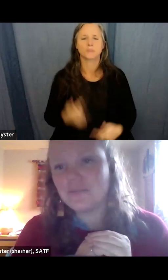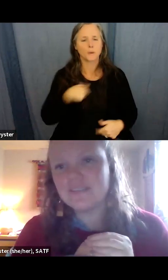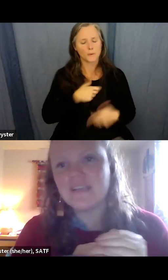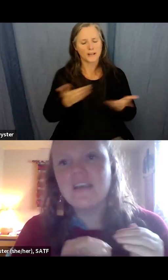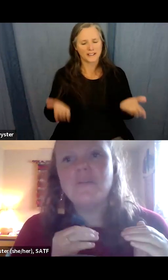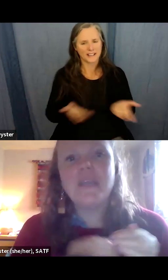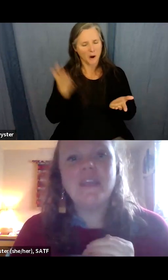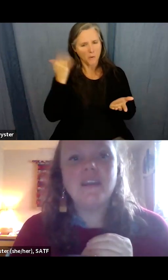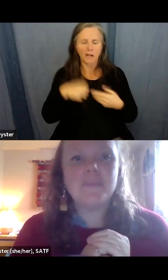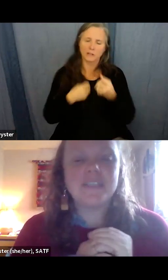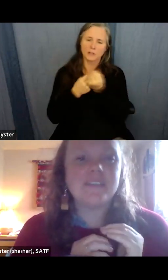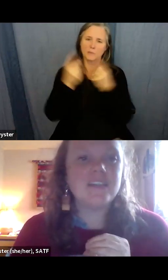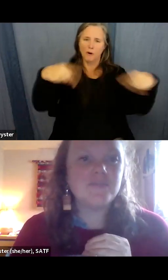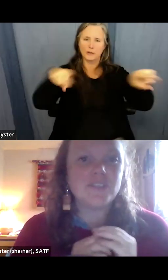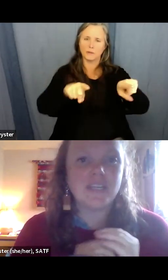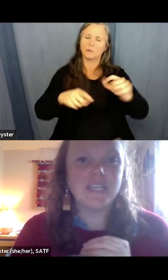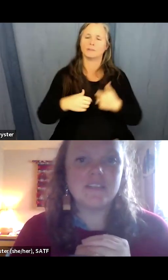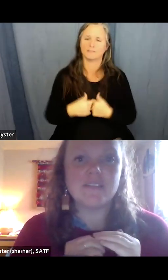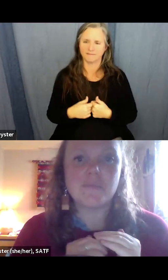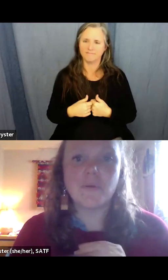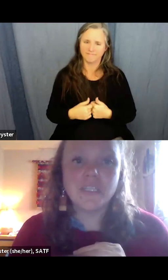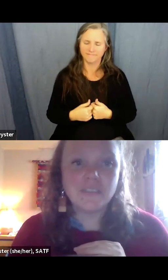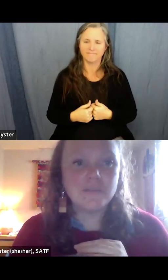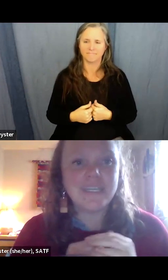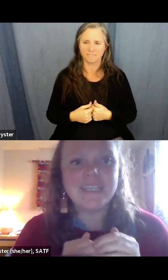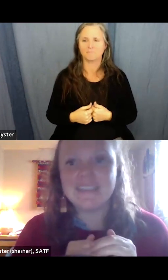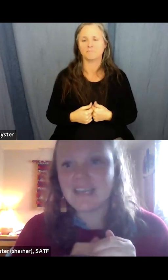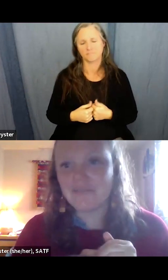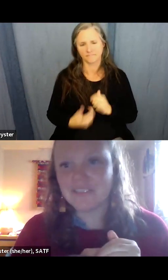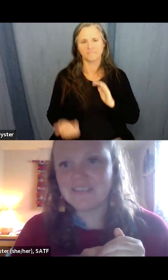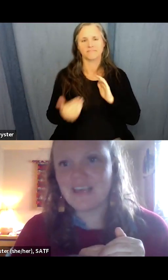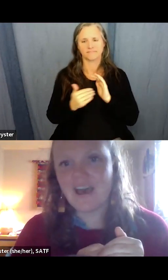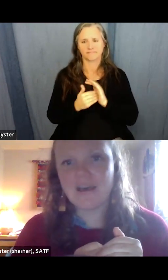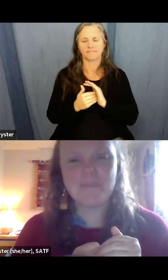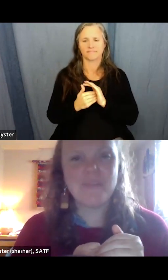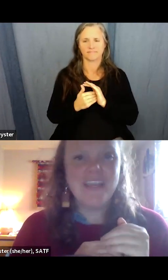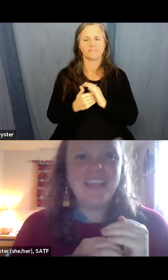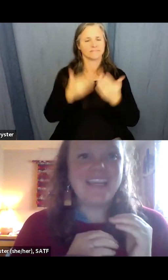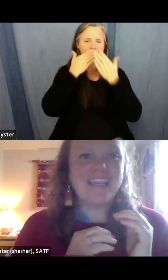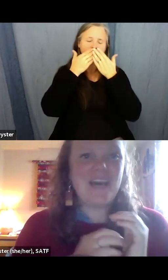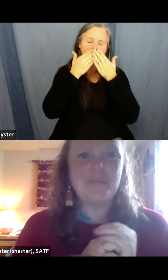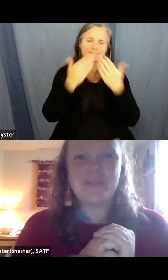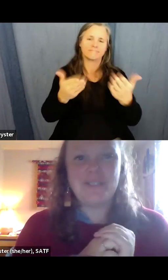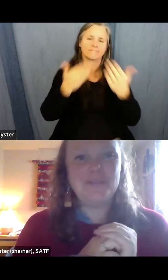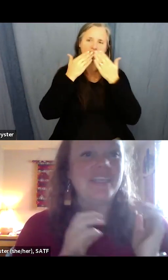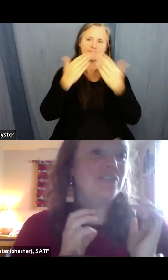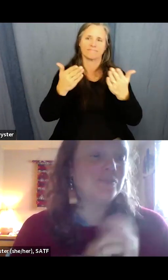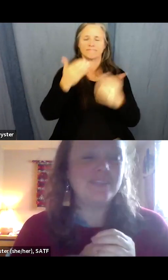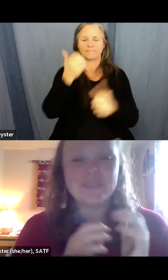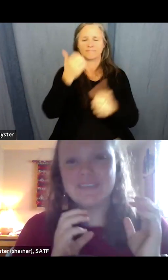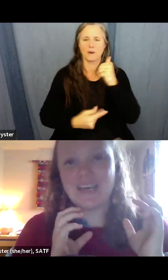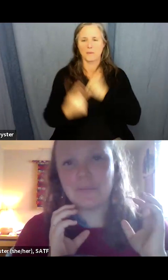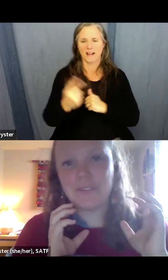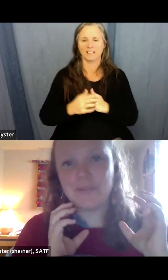reach out to us. We at the task force are here to support you in these efforts and help you connect